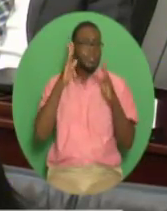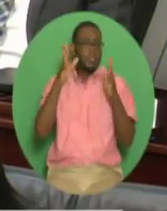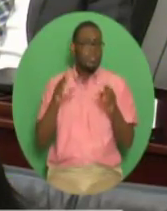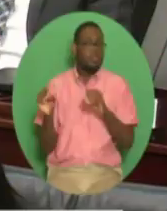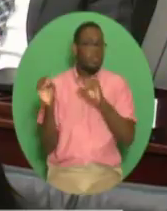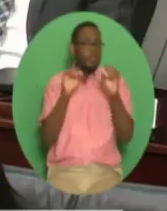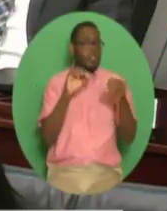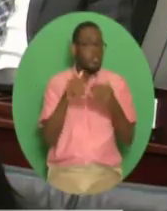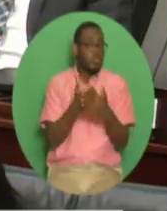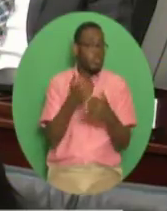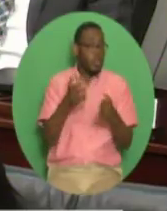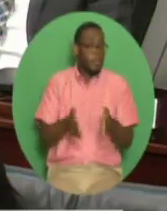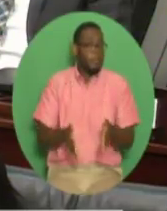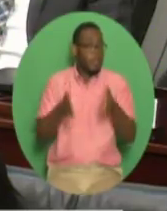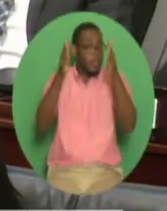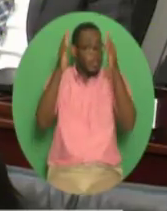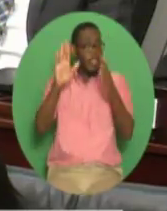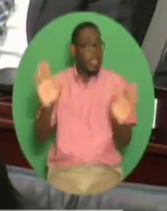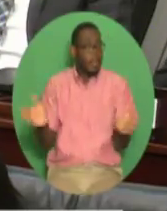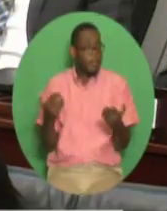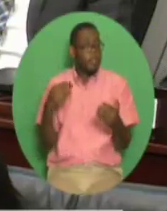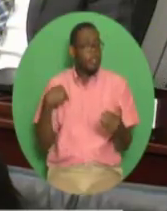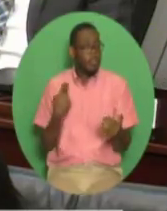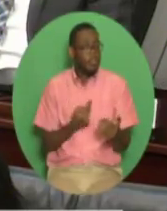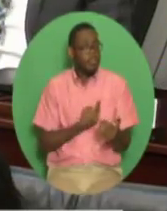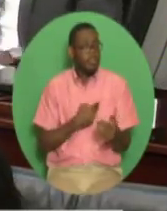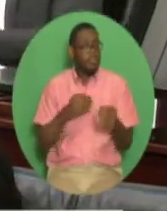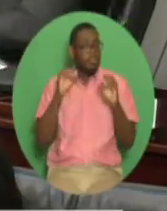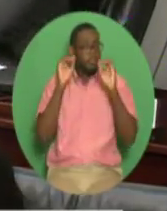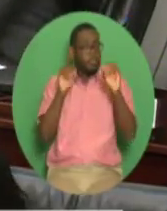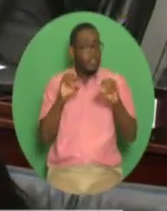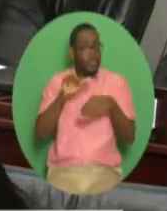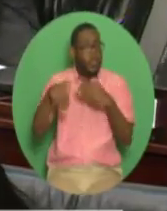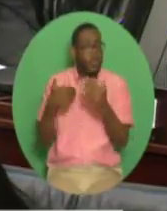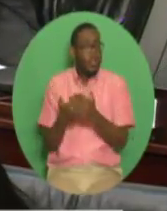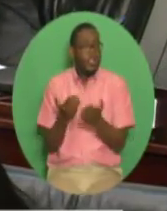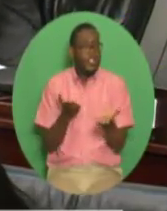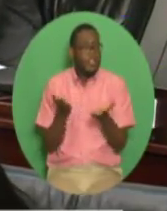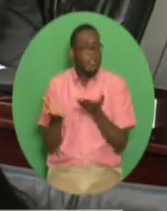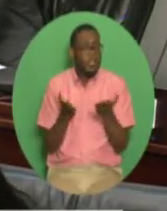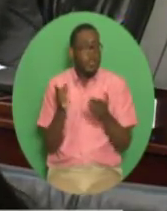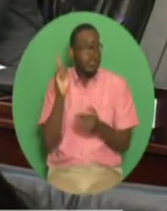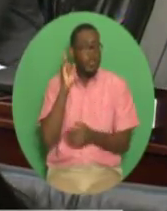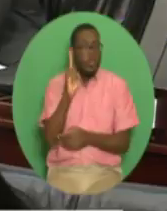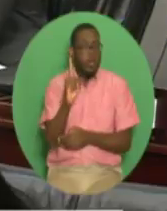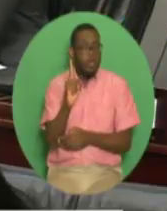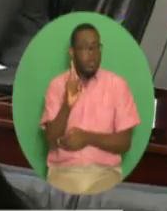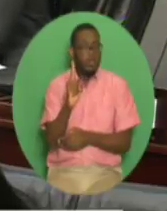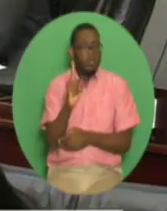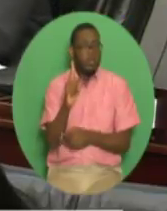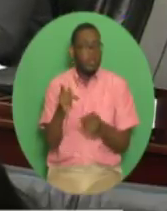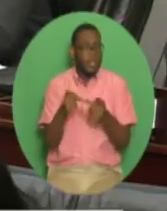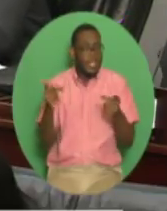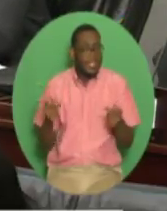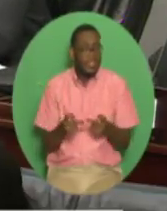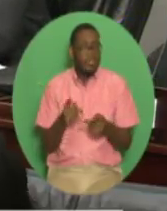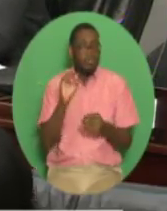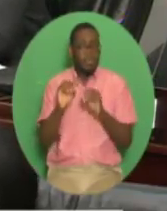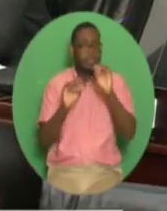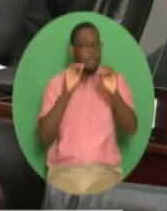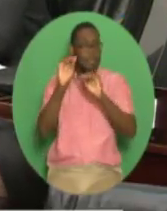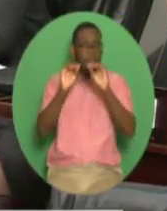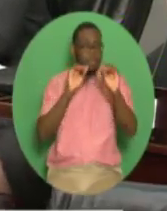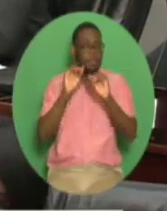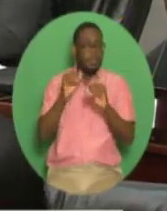allowed us to amalgamate all our services in one location. Previous to